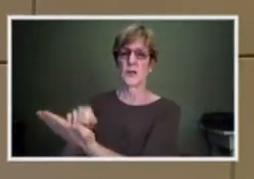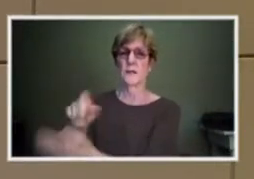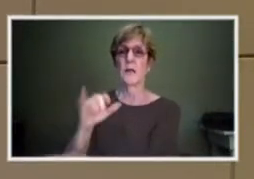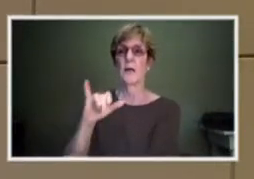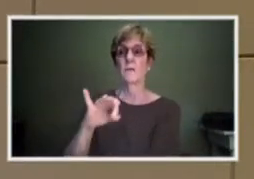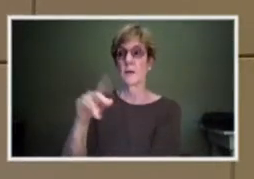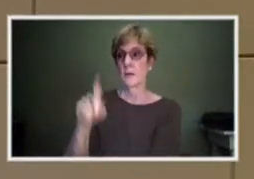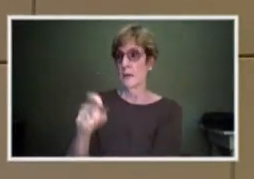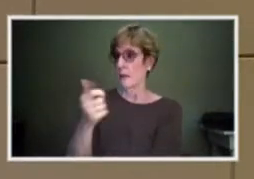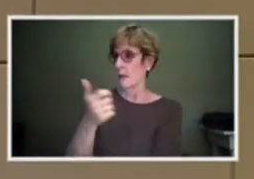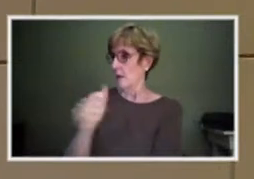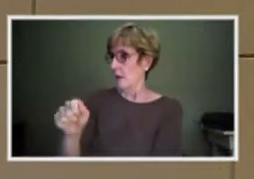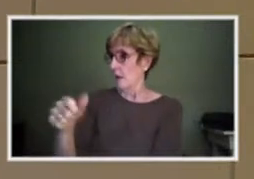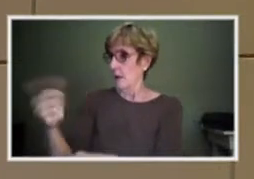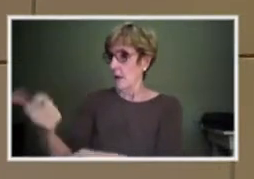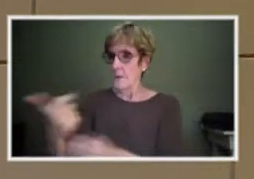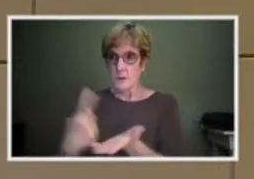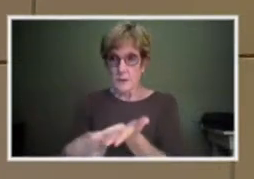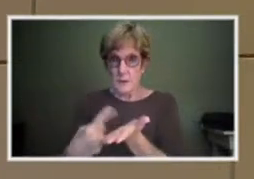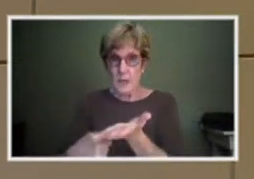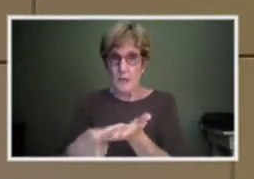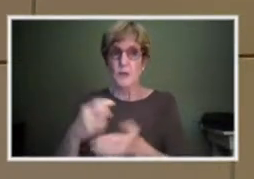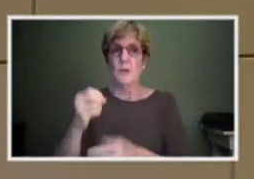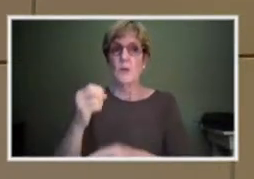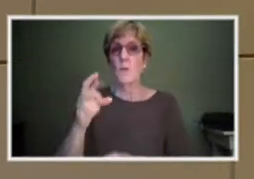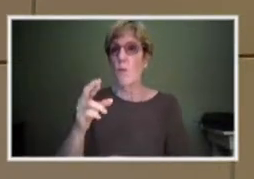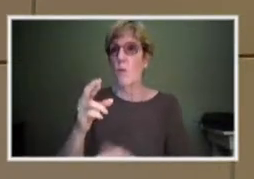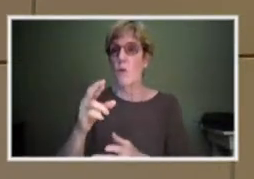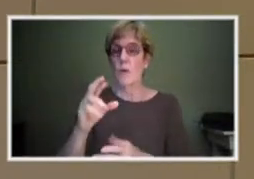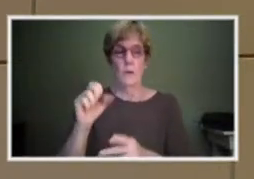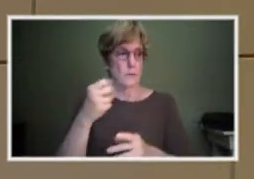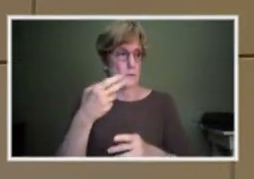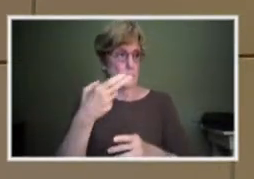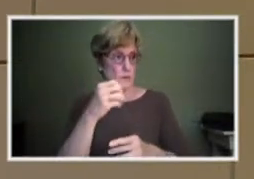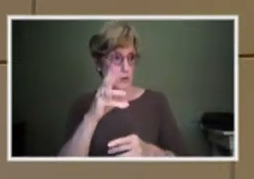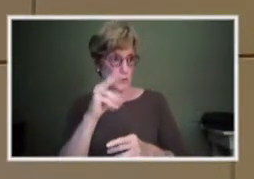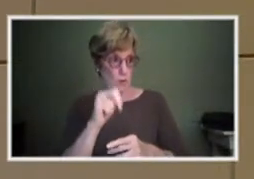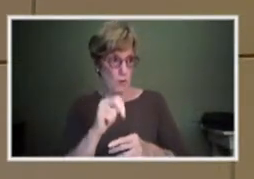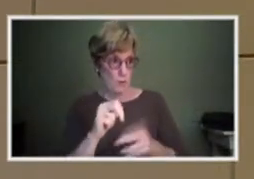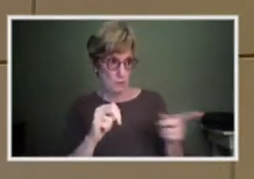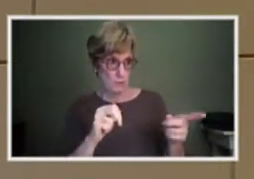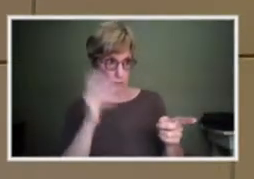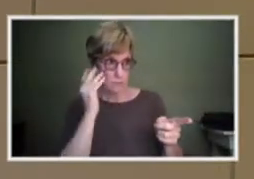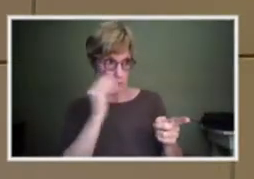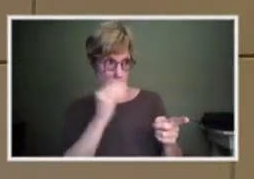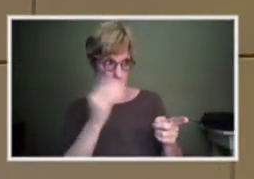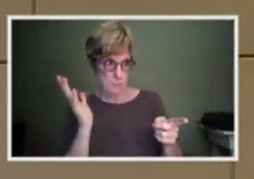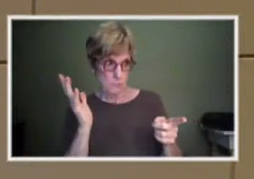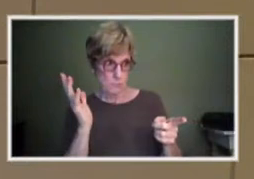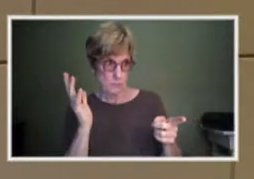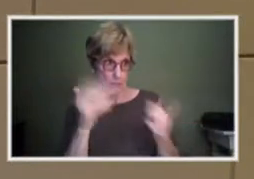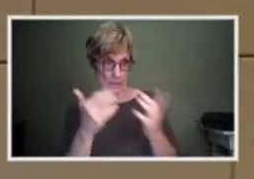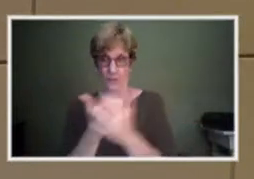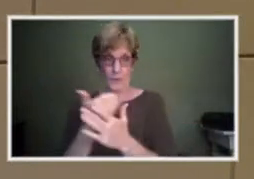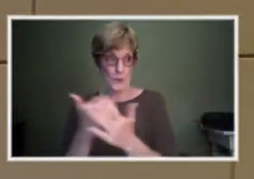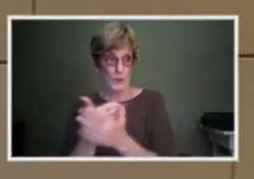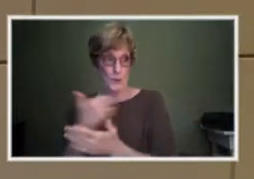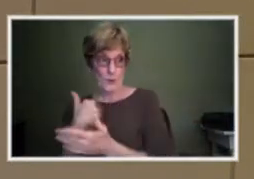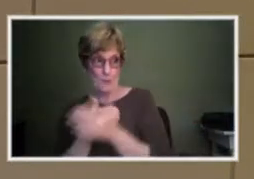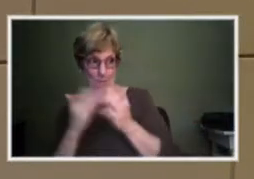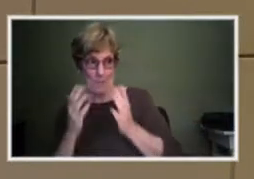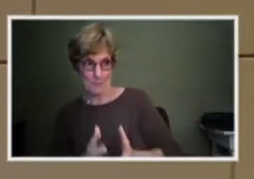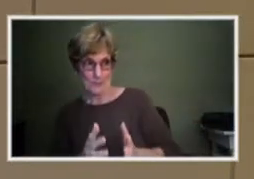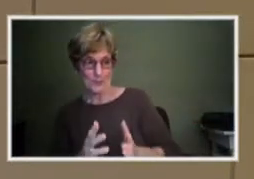any additional discussion or Sean briefing both the new council members or reminding some